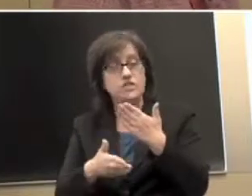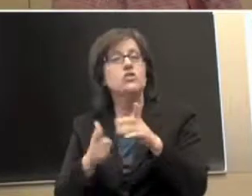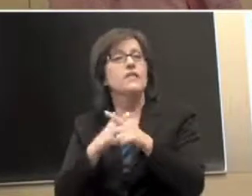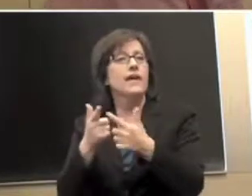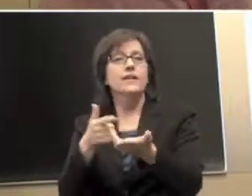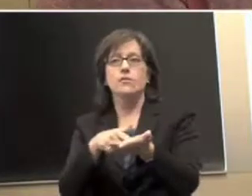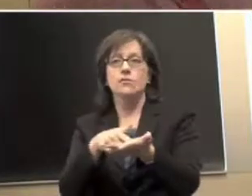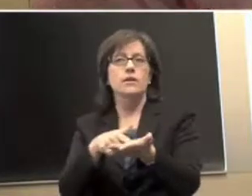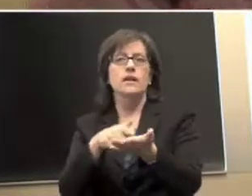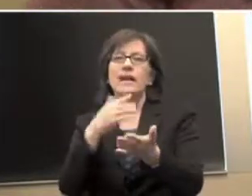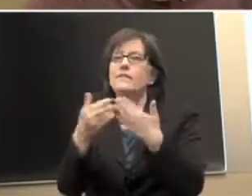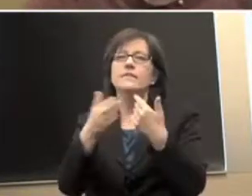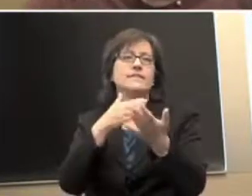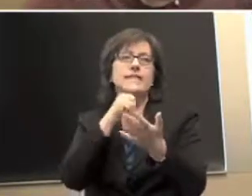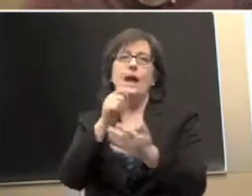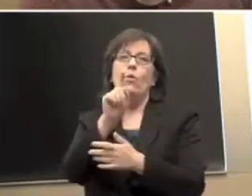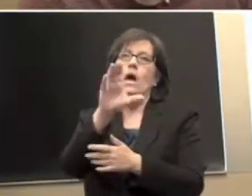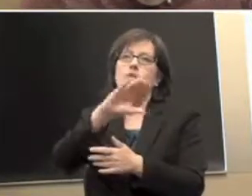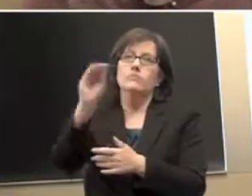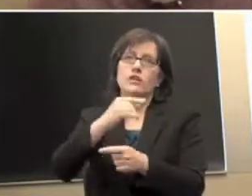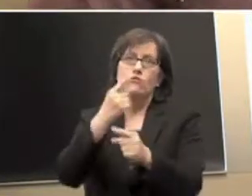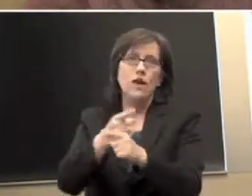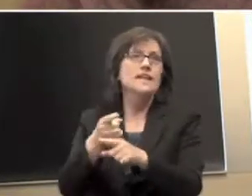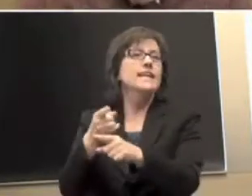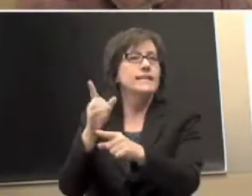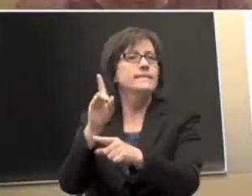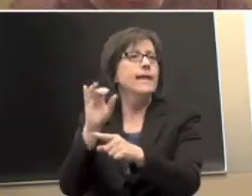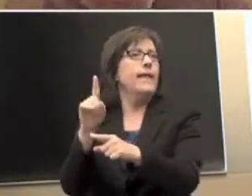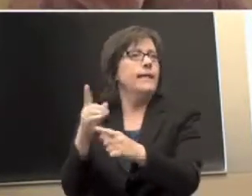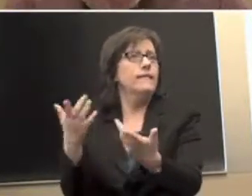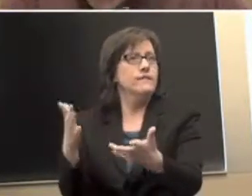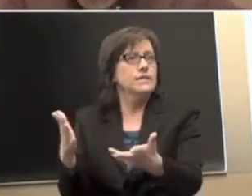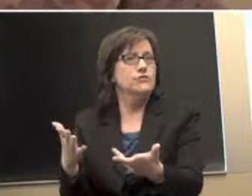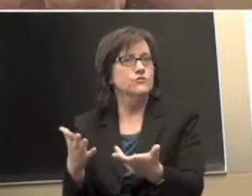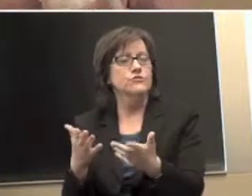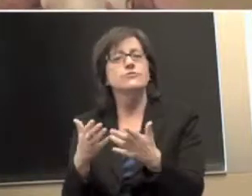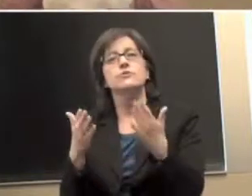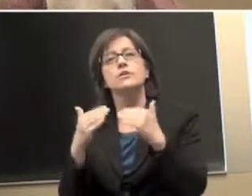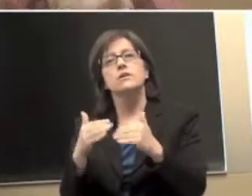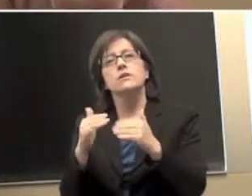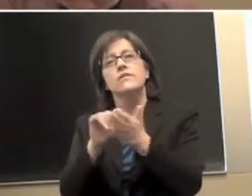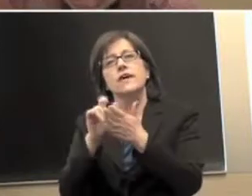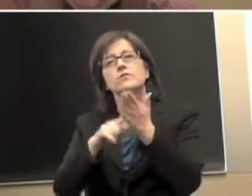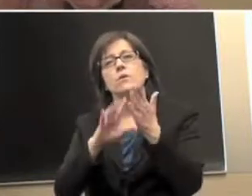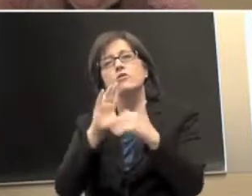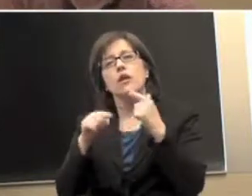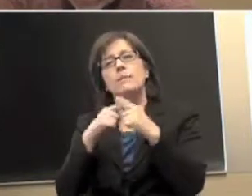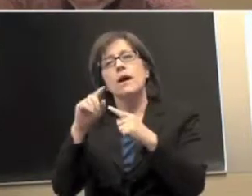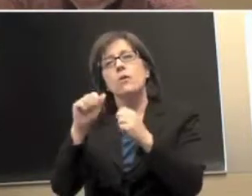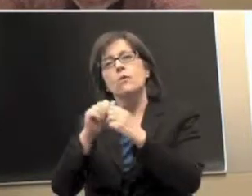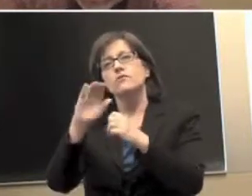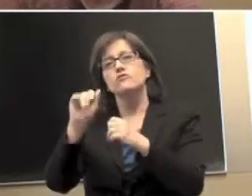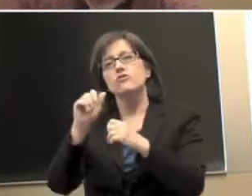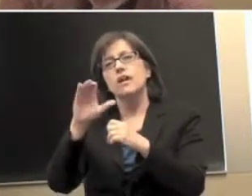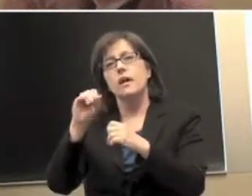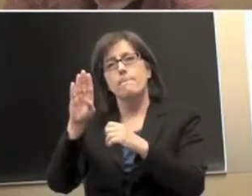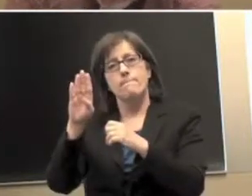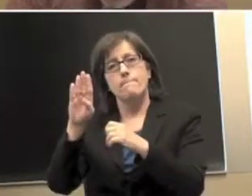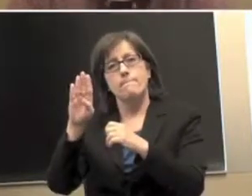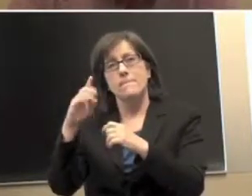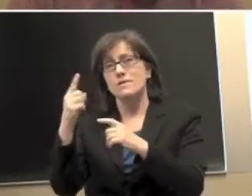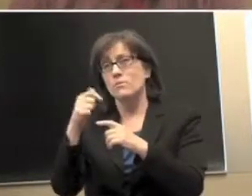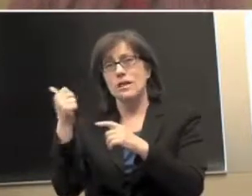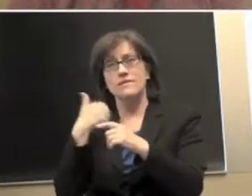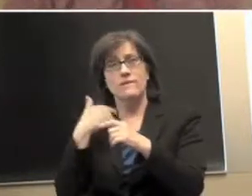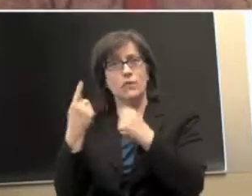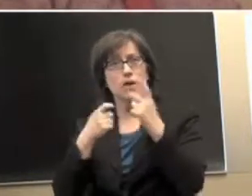it's not 100% correct, you still did it. So that's what we talked about with Jacob. And does anyone have